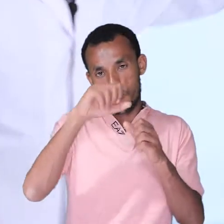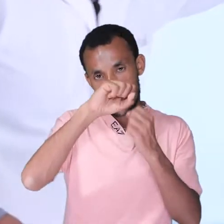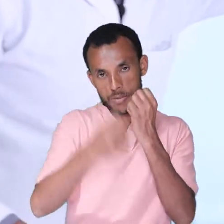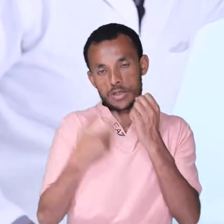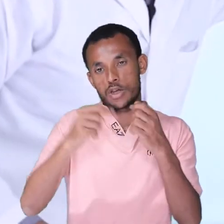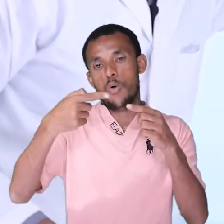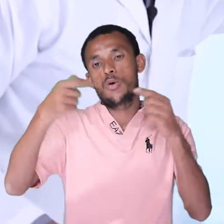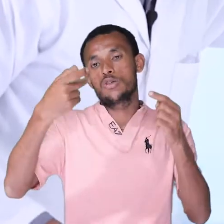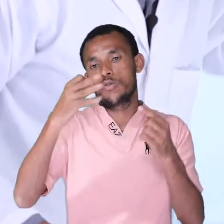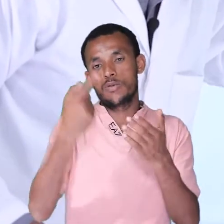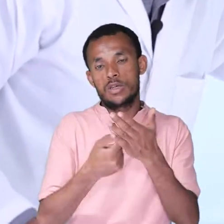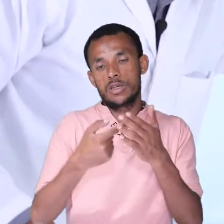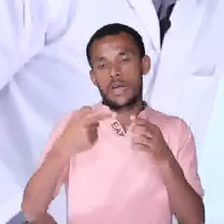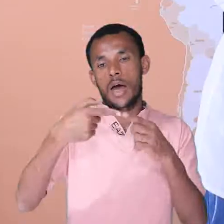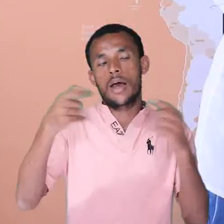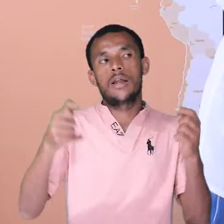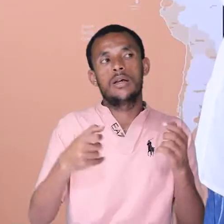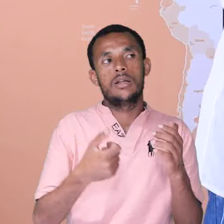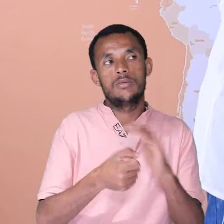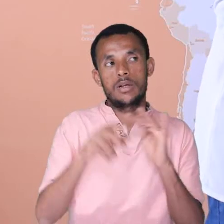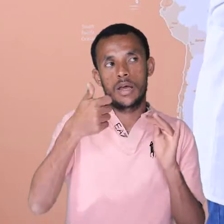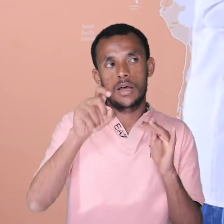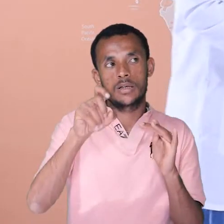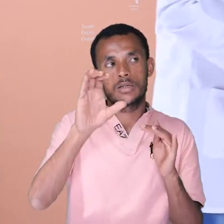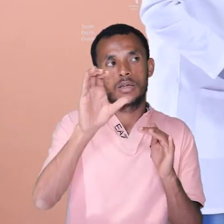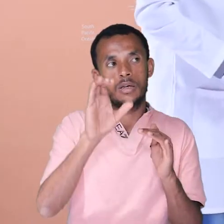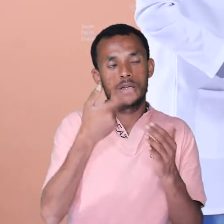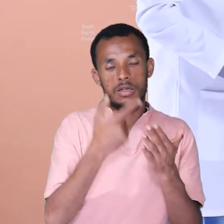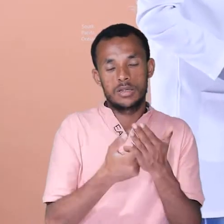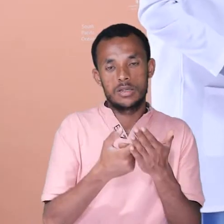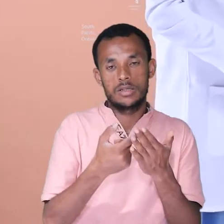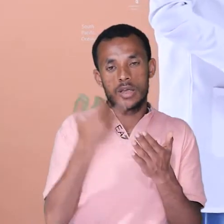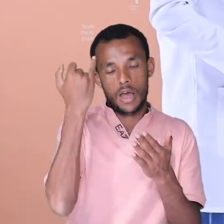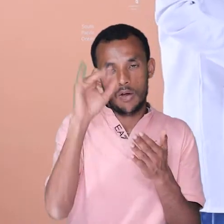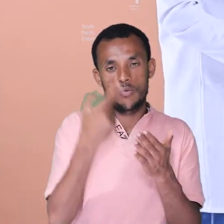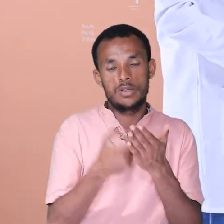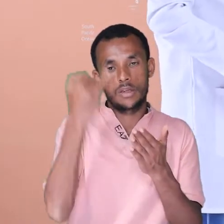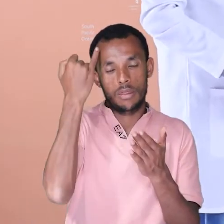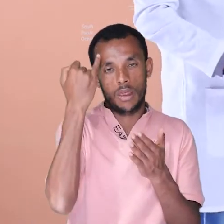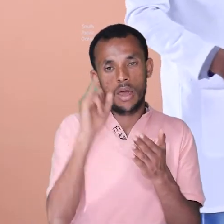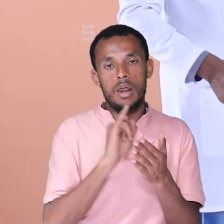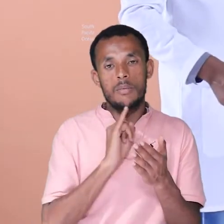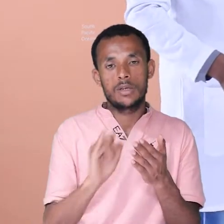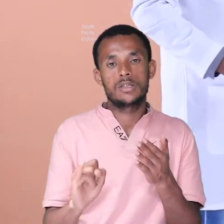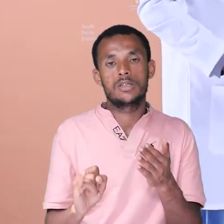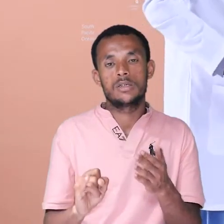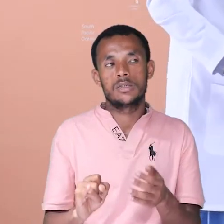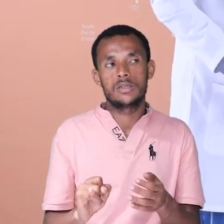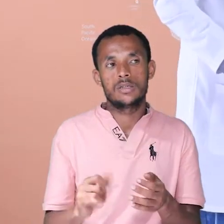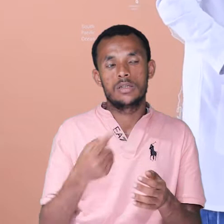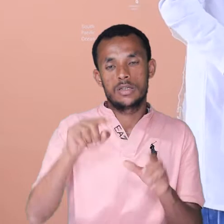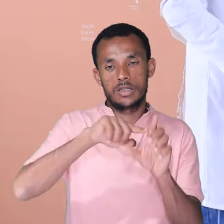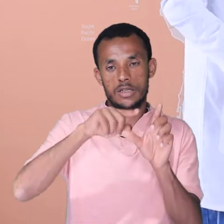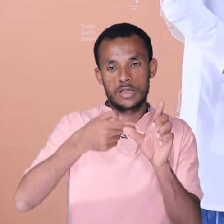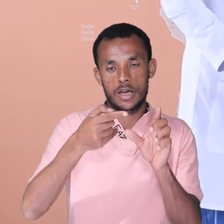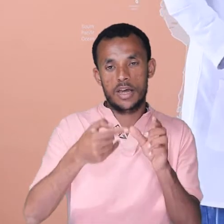angle. That means this angle is subtended by AXC. Therefore, the idea of this theorem is the